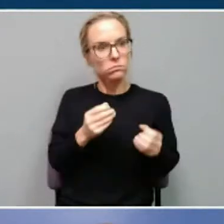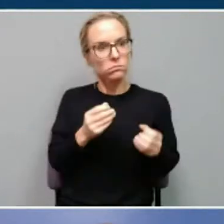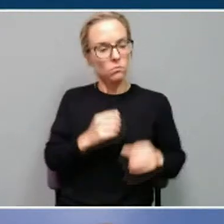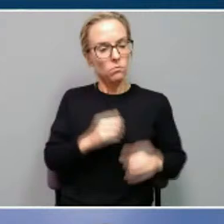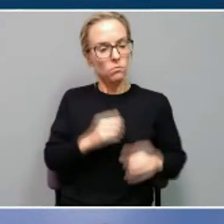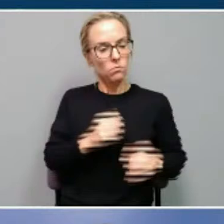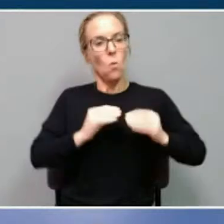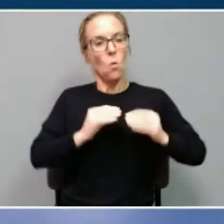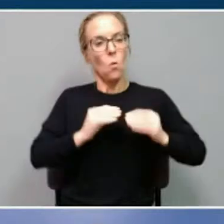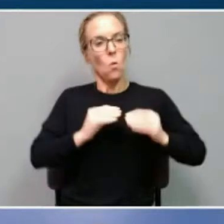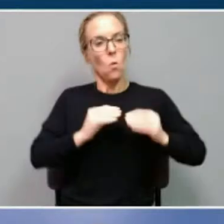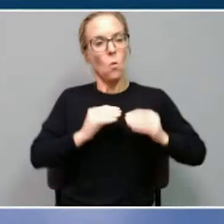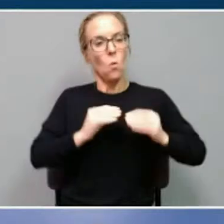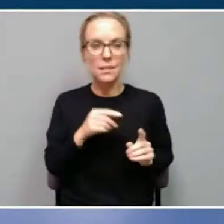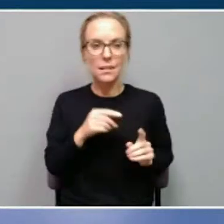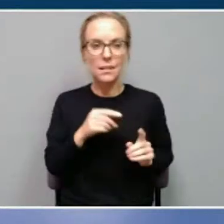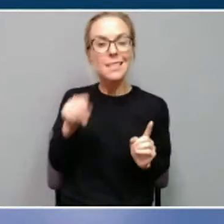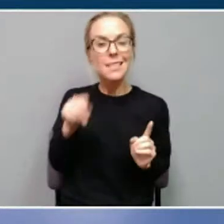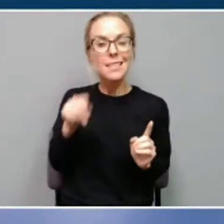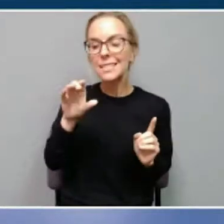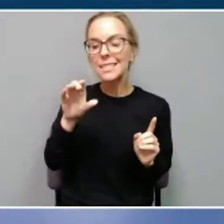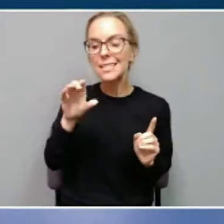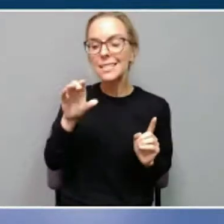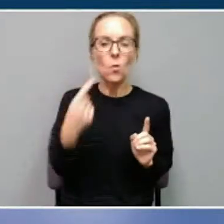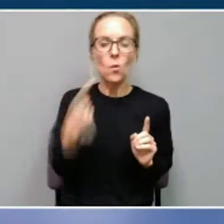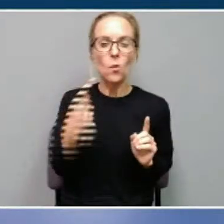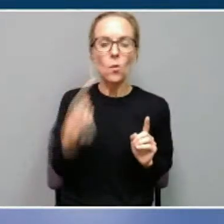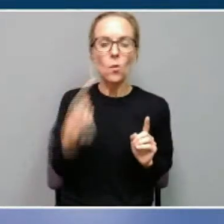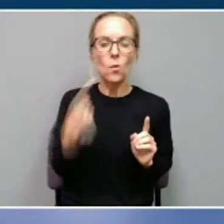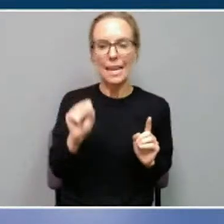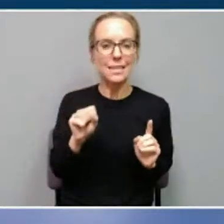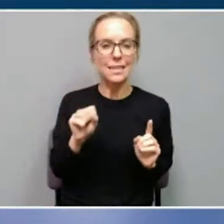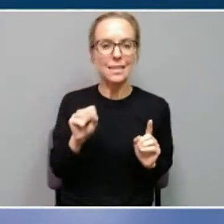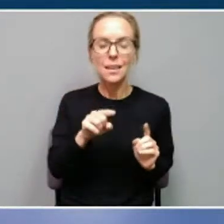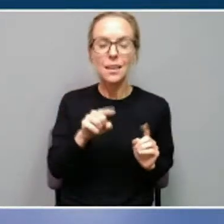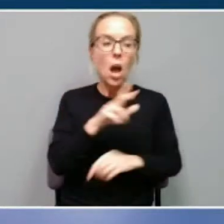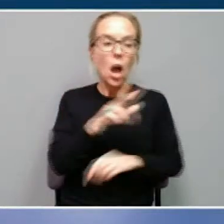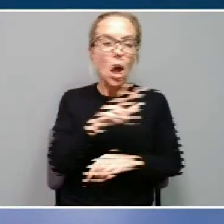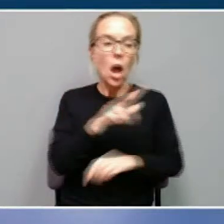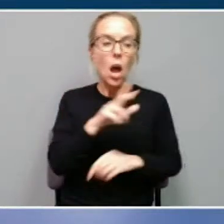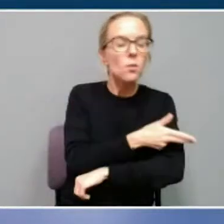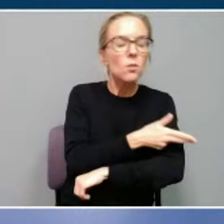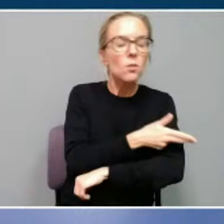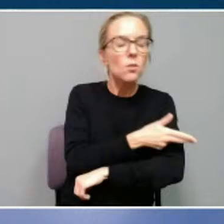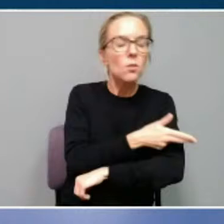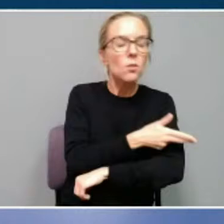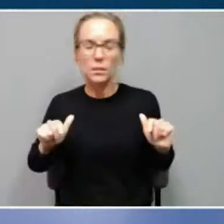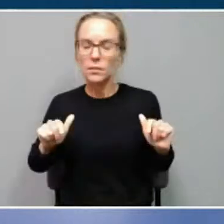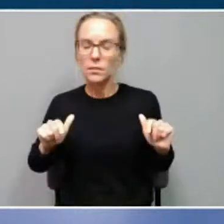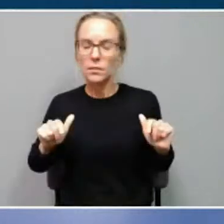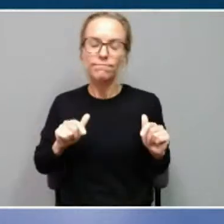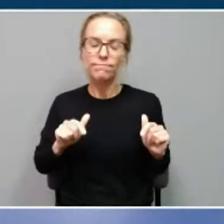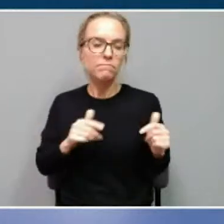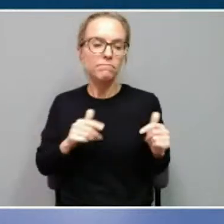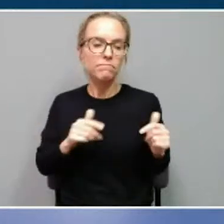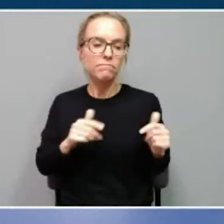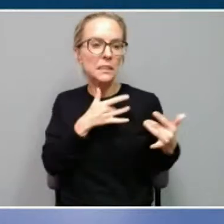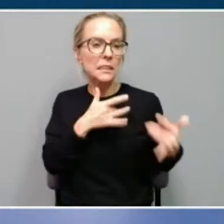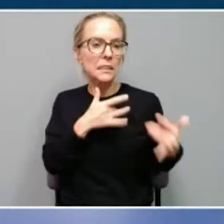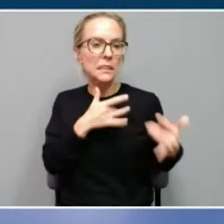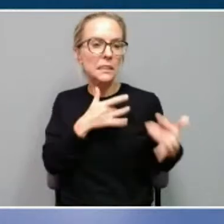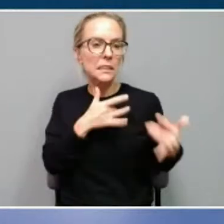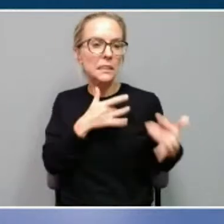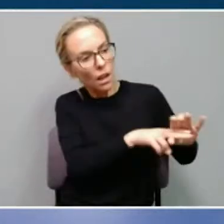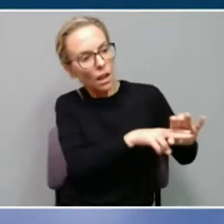cases. Hospitalizations, et cetera, much less likely to